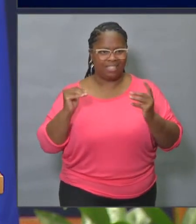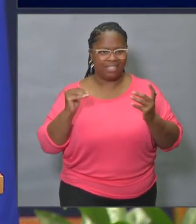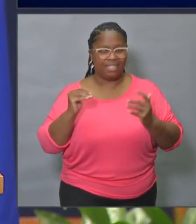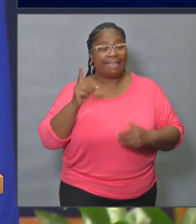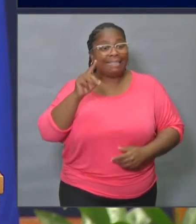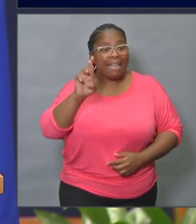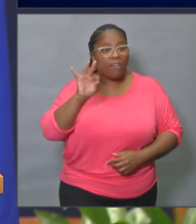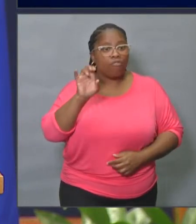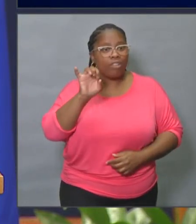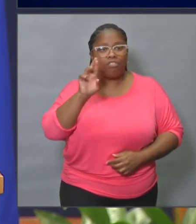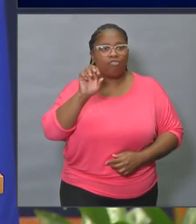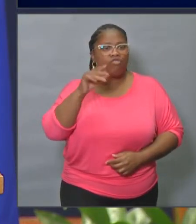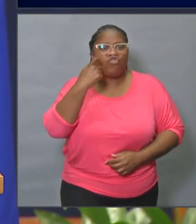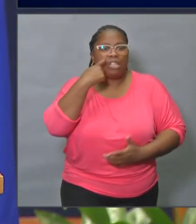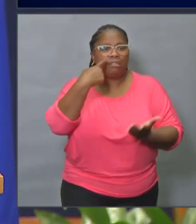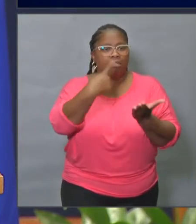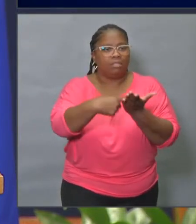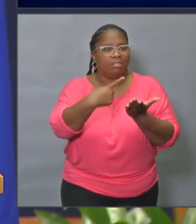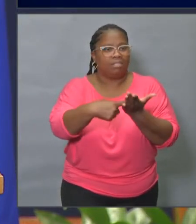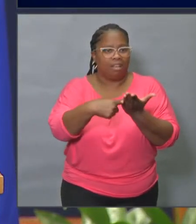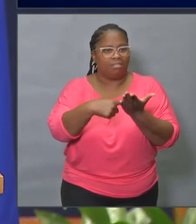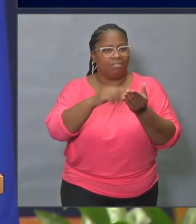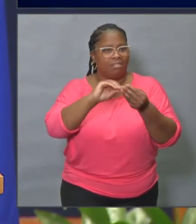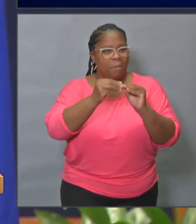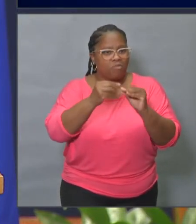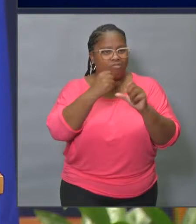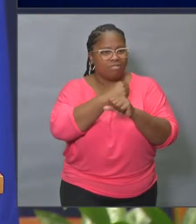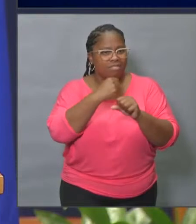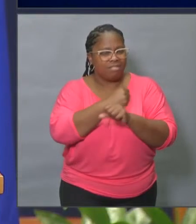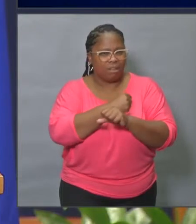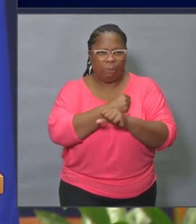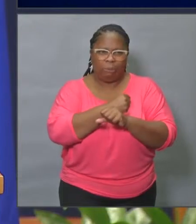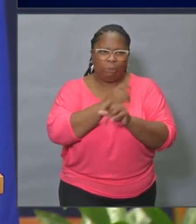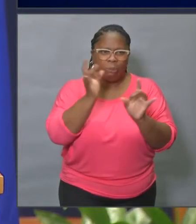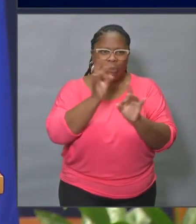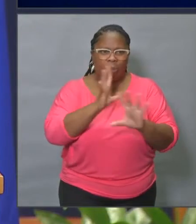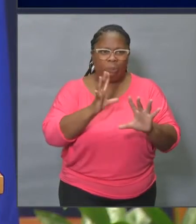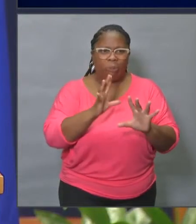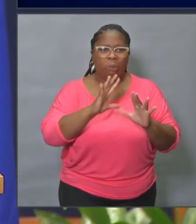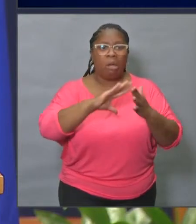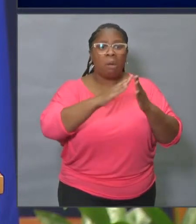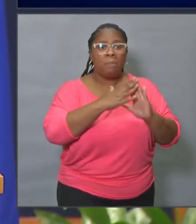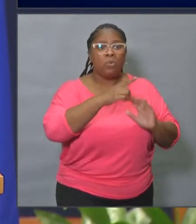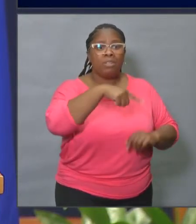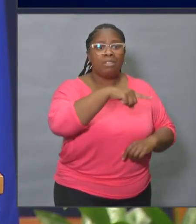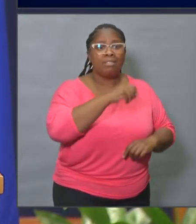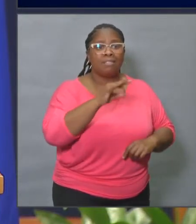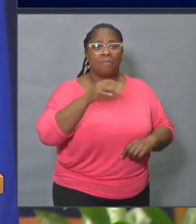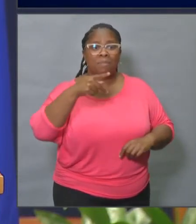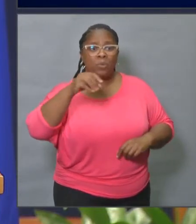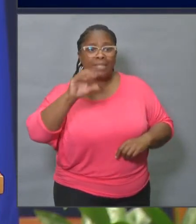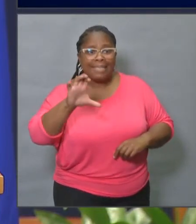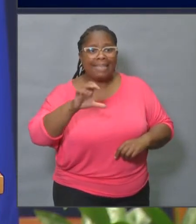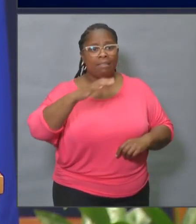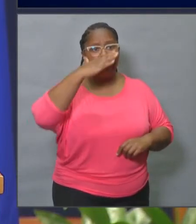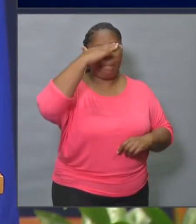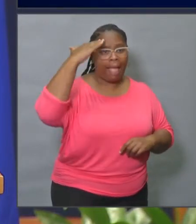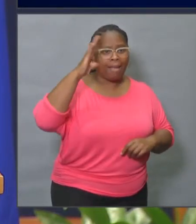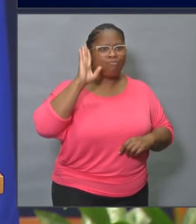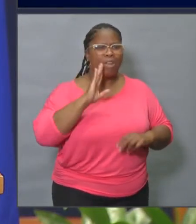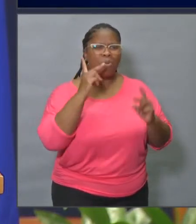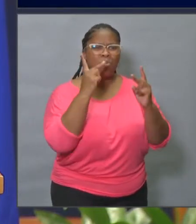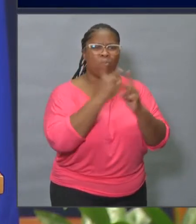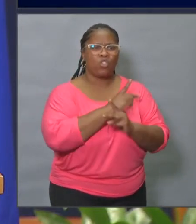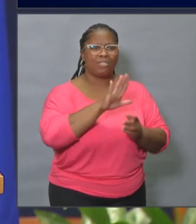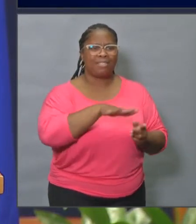the data, and it's striking. Communities of color are having higher case rates and higher death rates from COVID-19, and this is